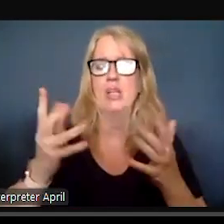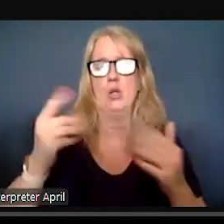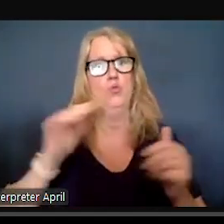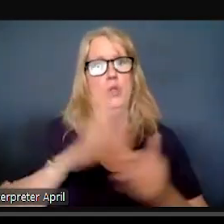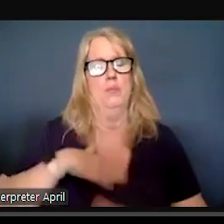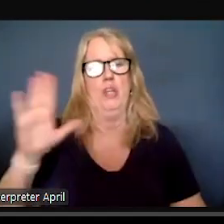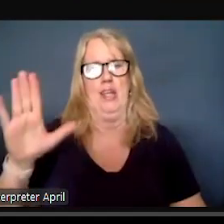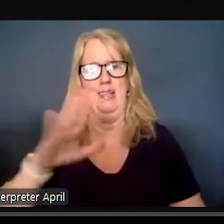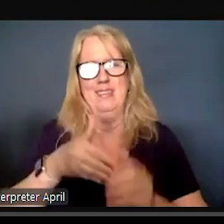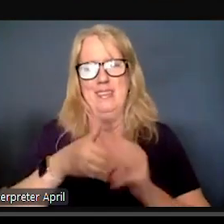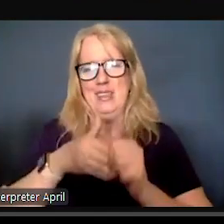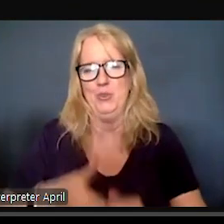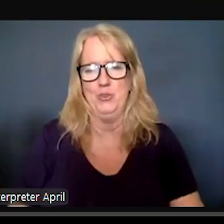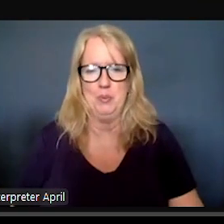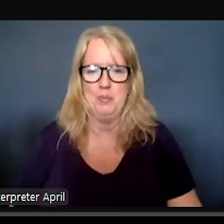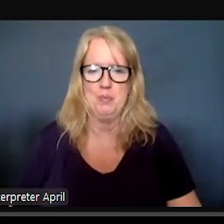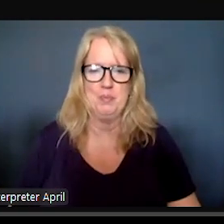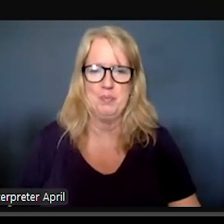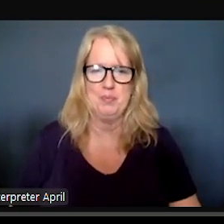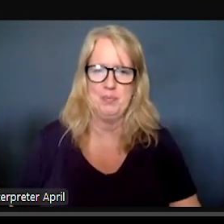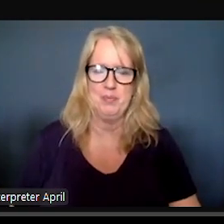leadership.